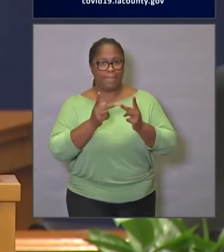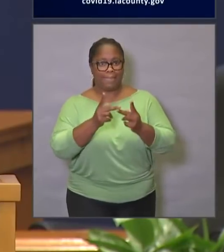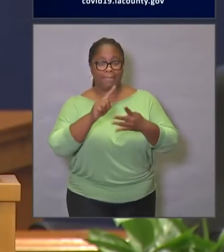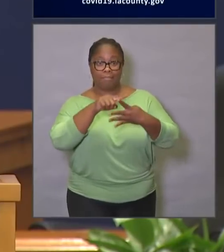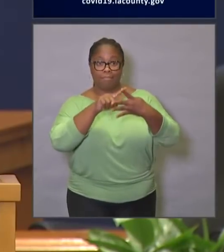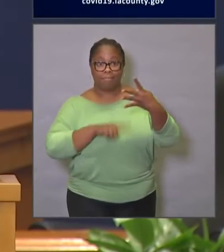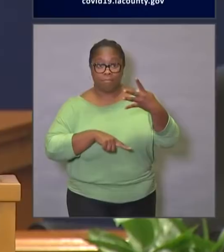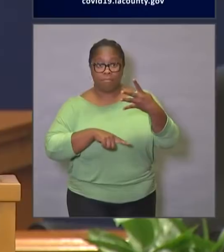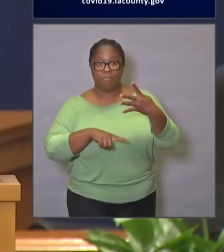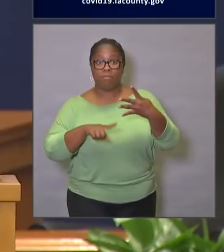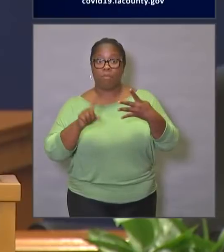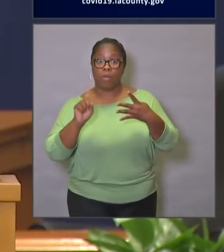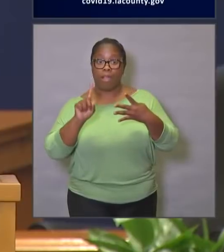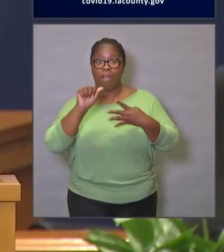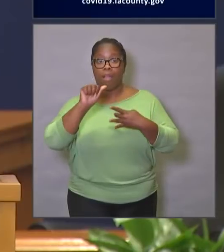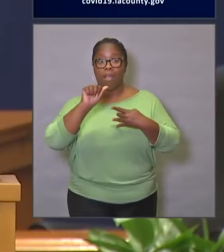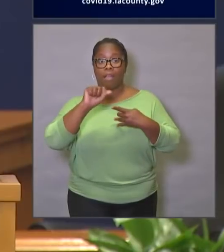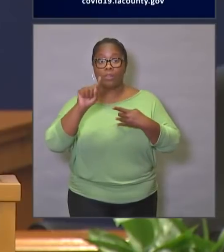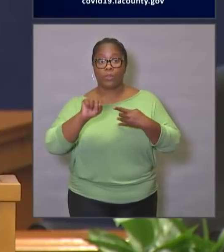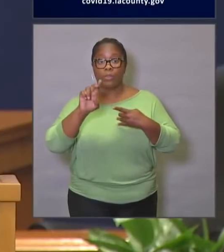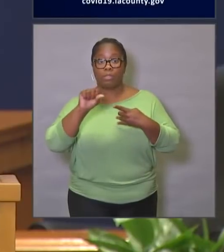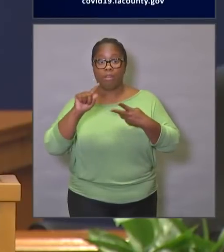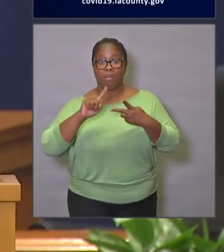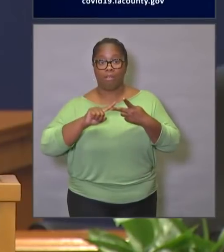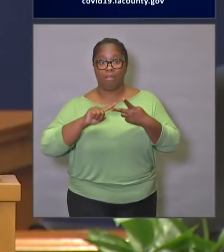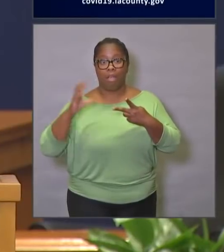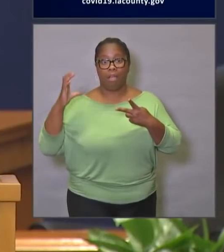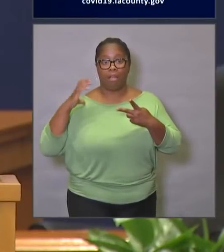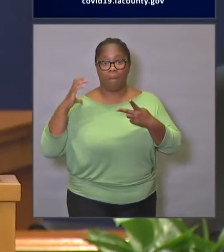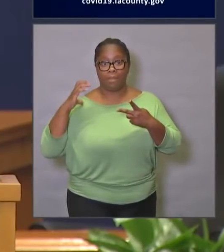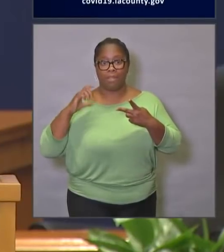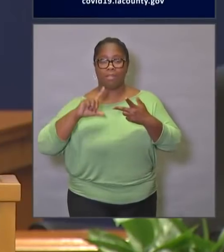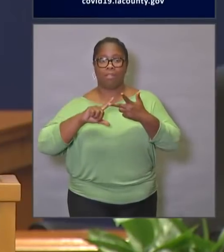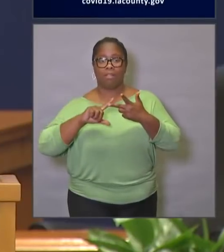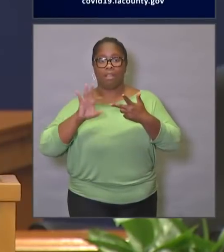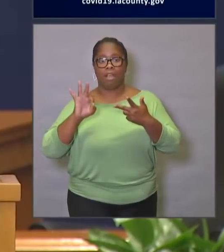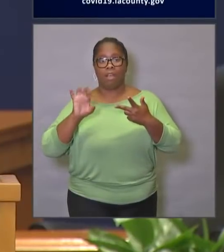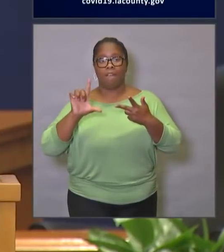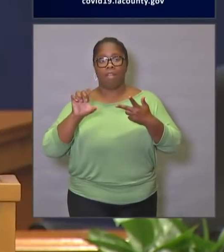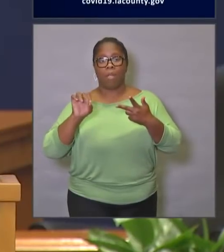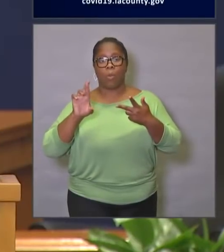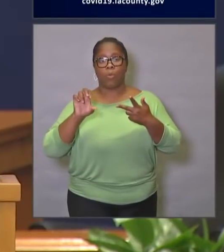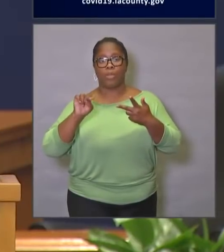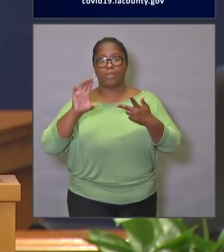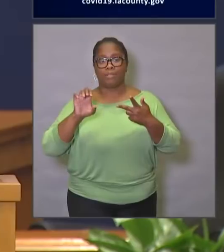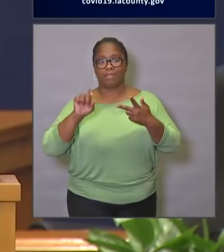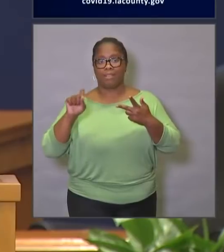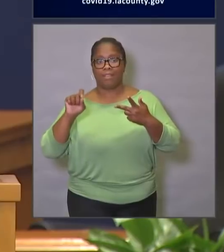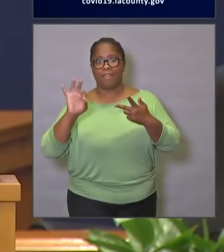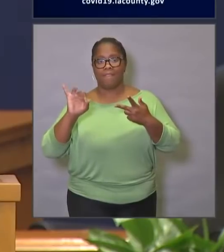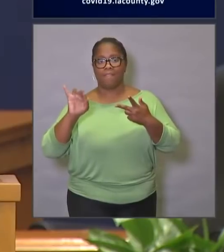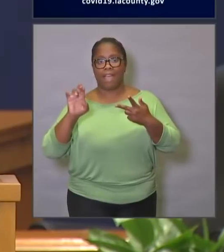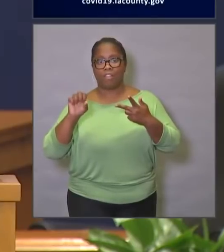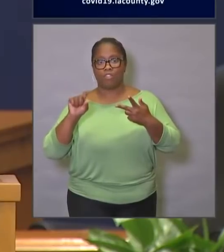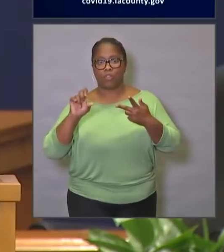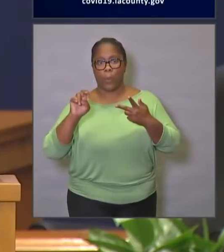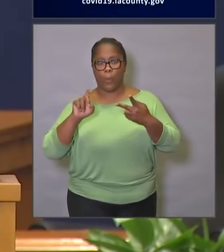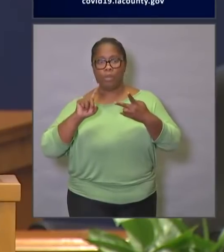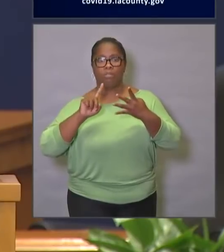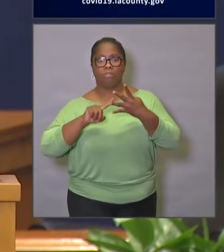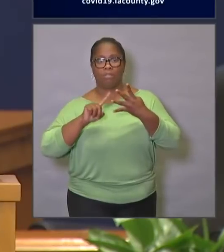new sites are located in Azusa, Compton, the Florence Firestone area, and the Westlake area near MacArthur